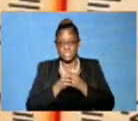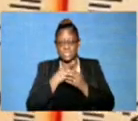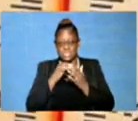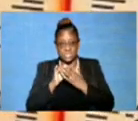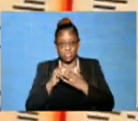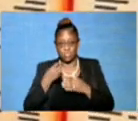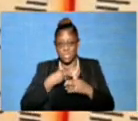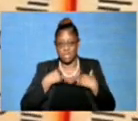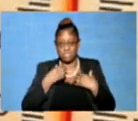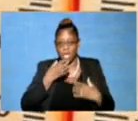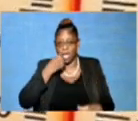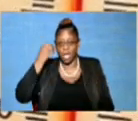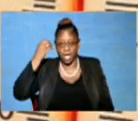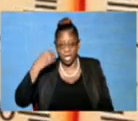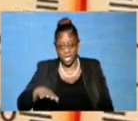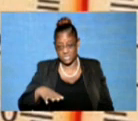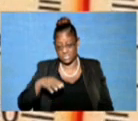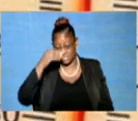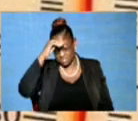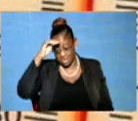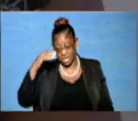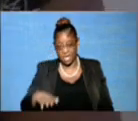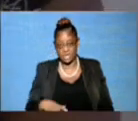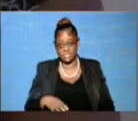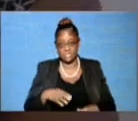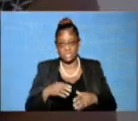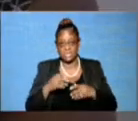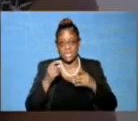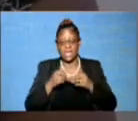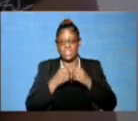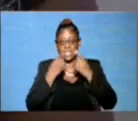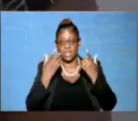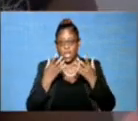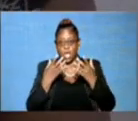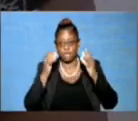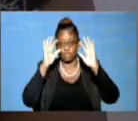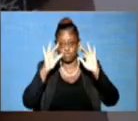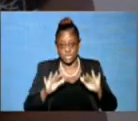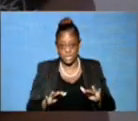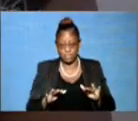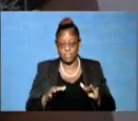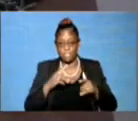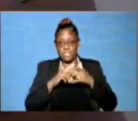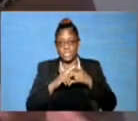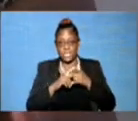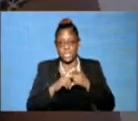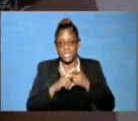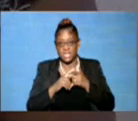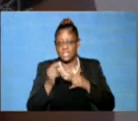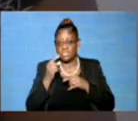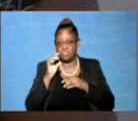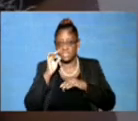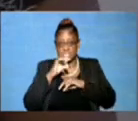heat. And certainly we know that we've been having a lot of rain, and mosquitoes only need a